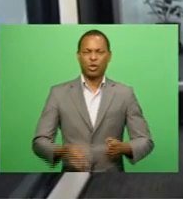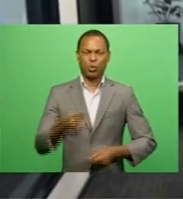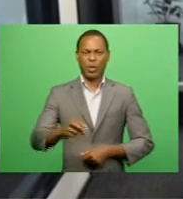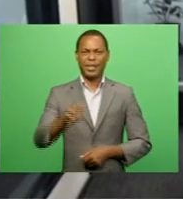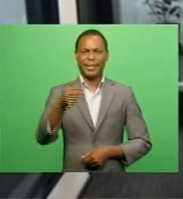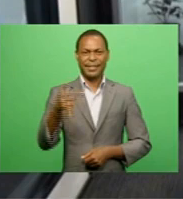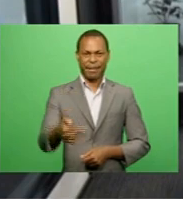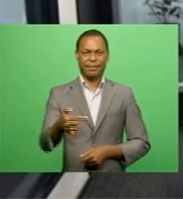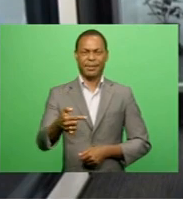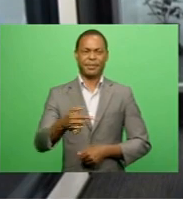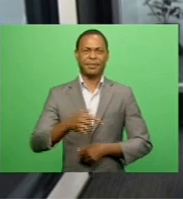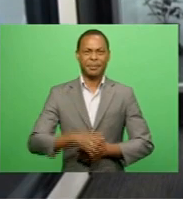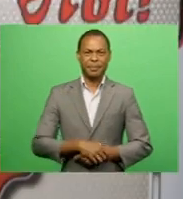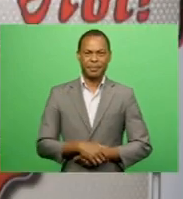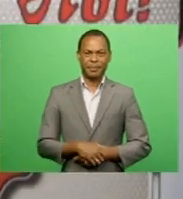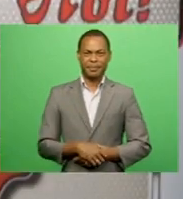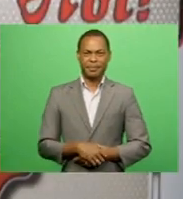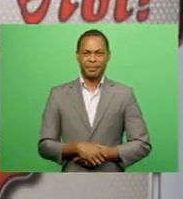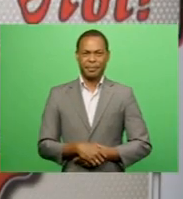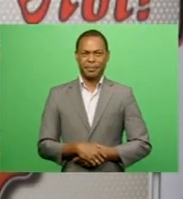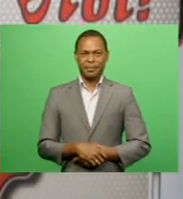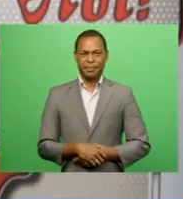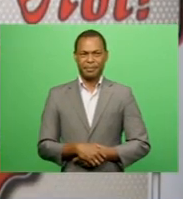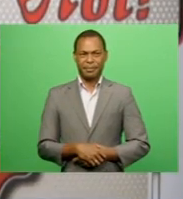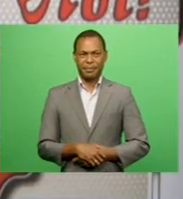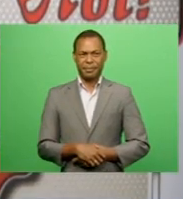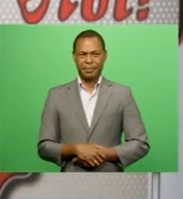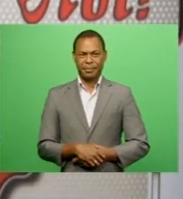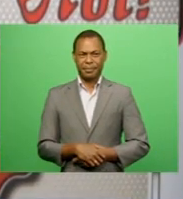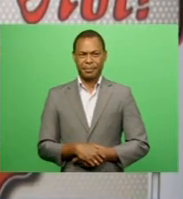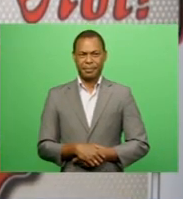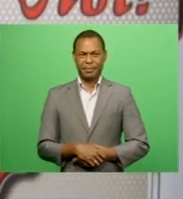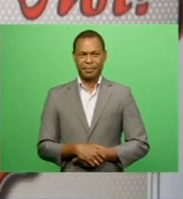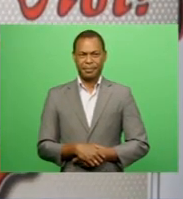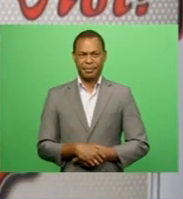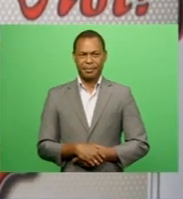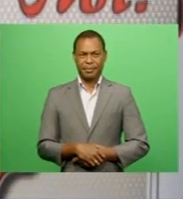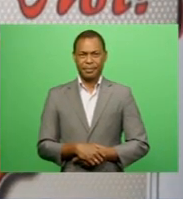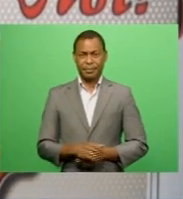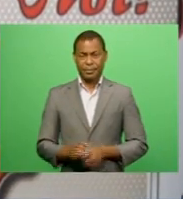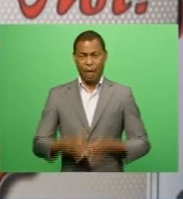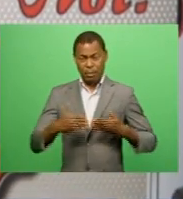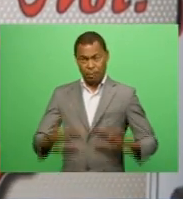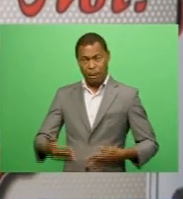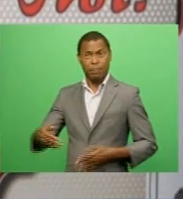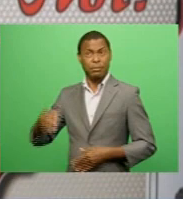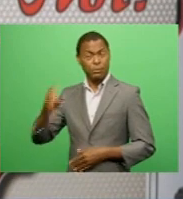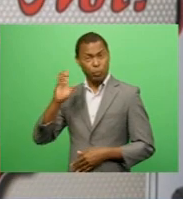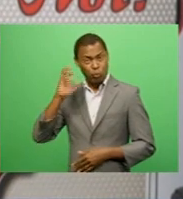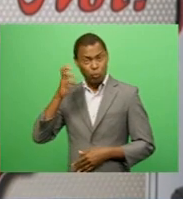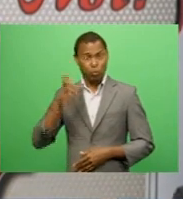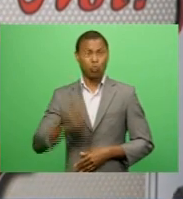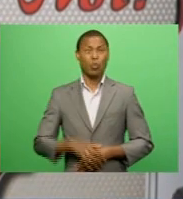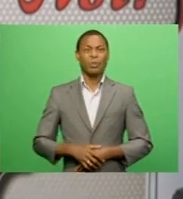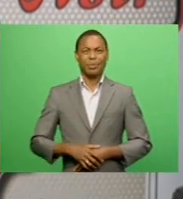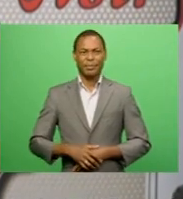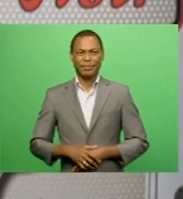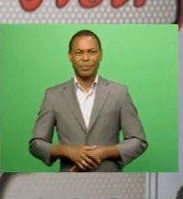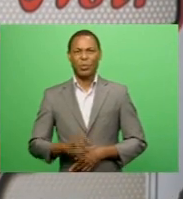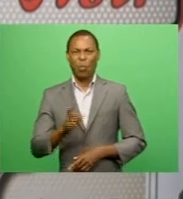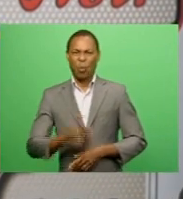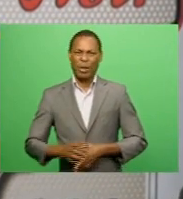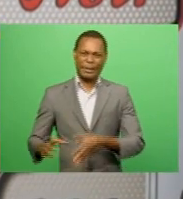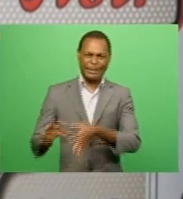FMF Gymnasium in Suva. We're very proud to say that our radio stations are not only part of nation building,